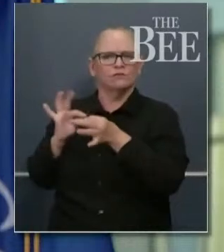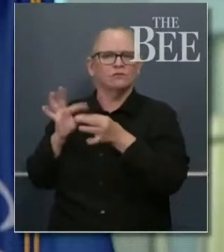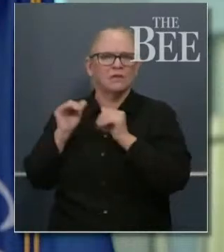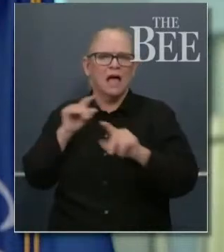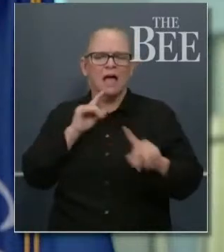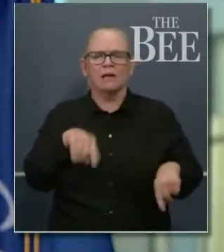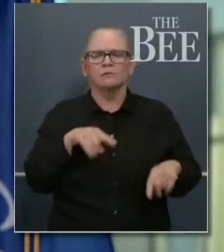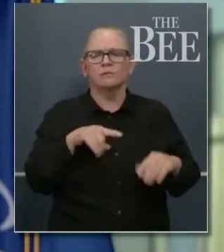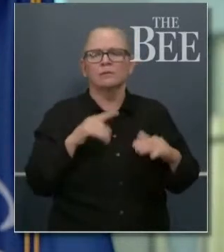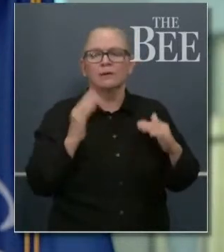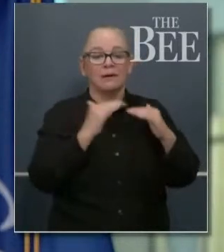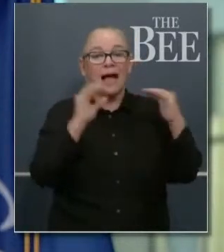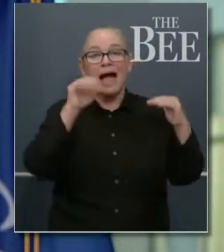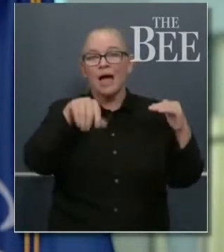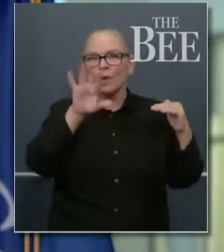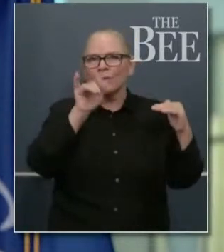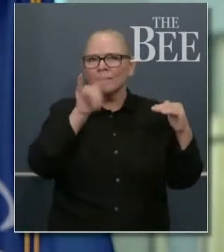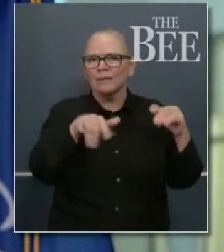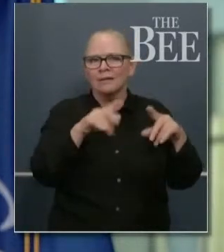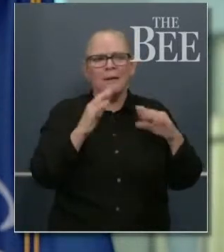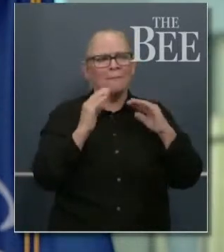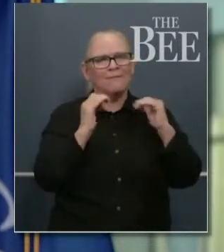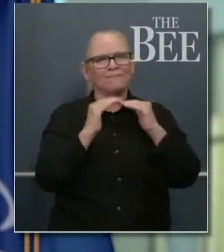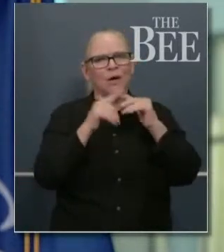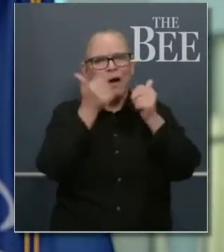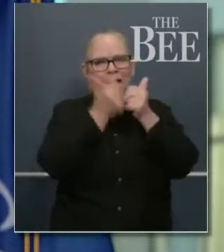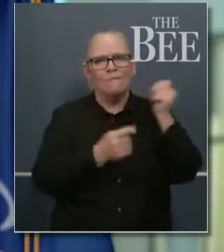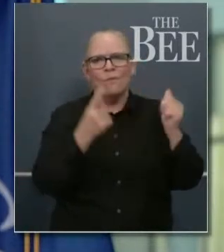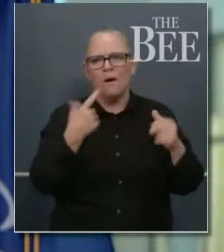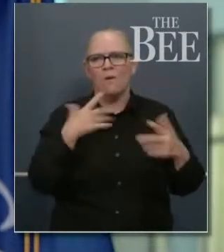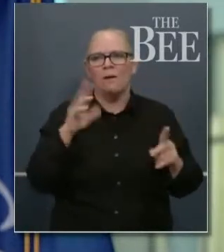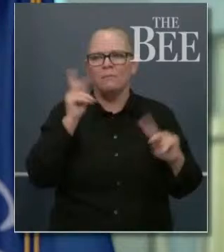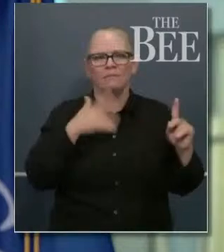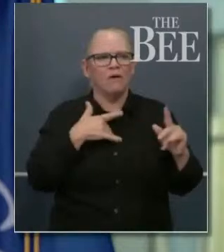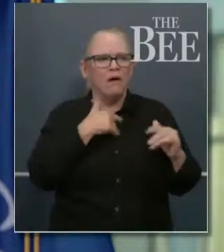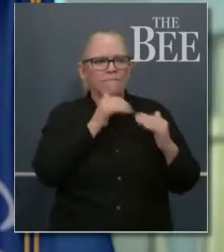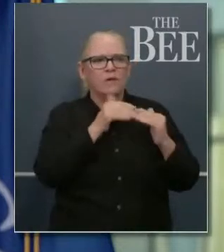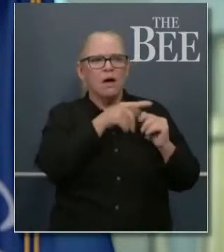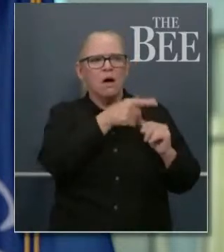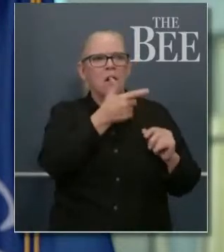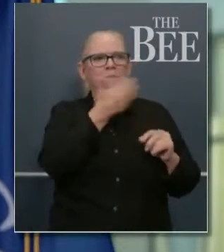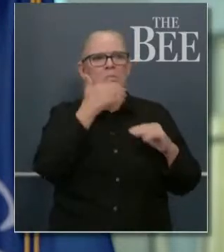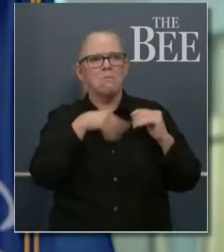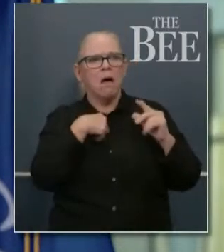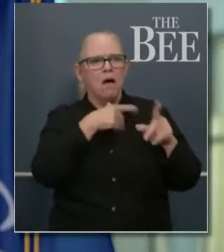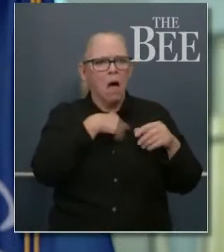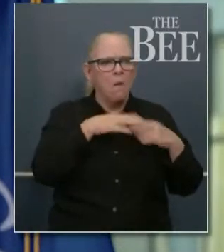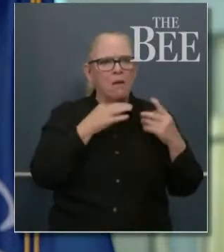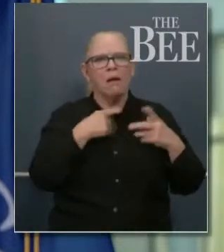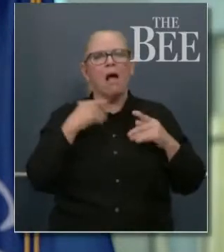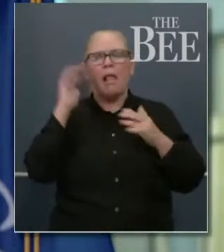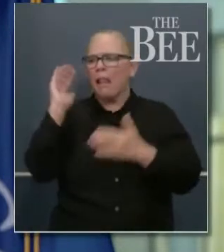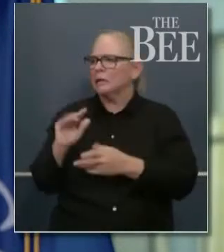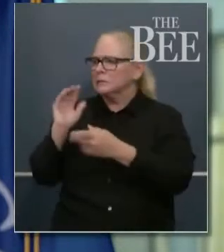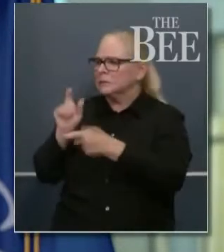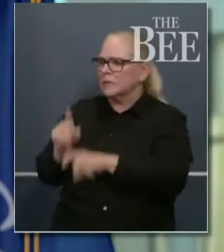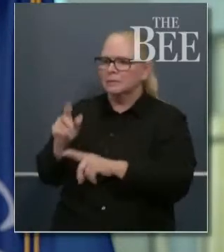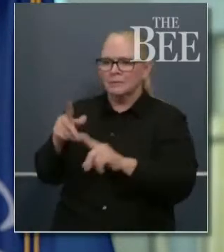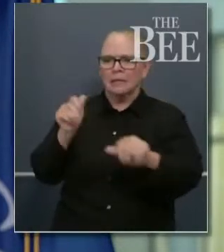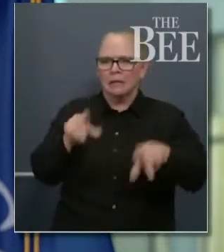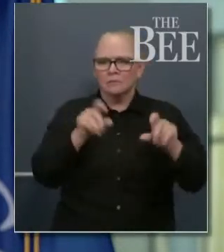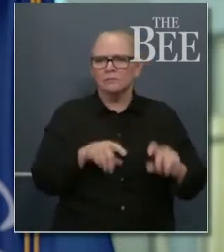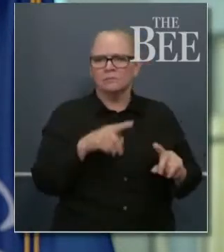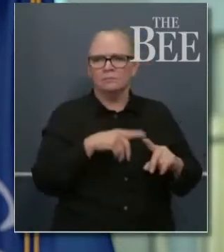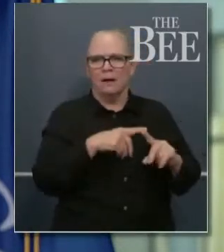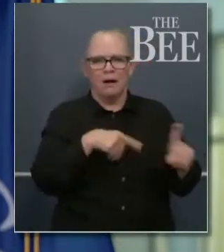respect. We don't want people to game the system. We don't want people to under-test. We don't want people just to test